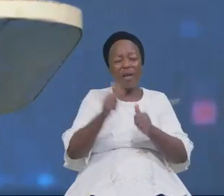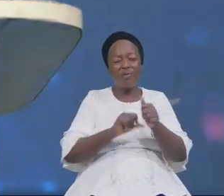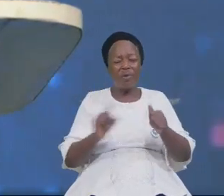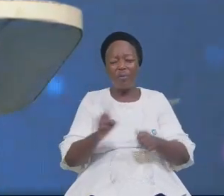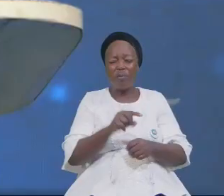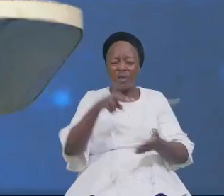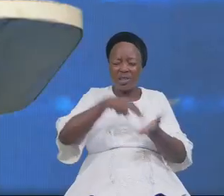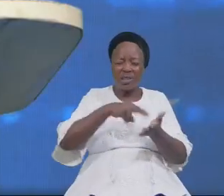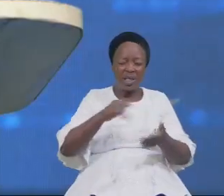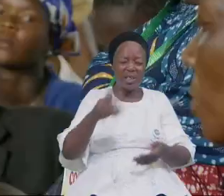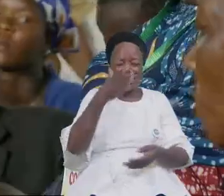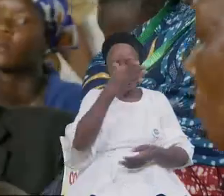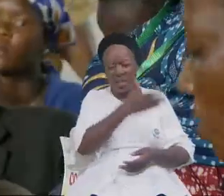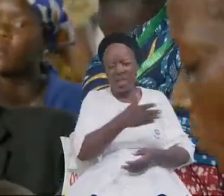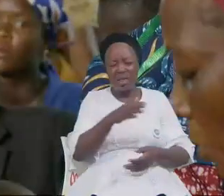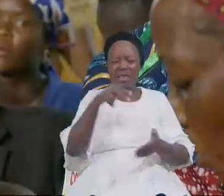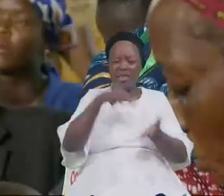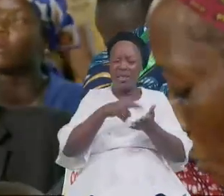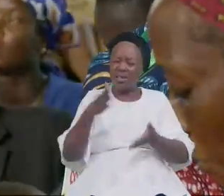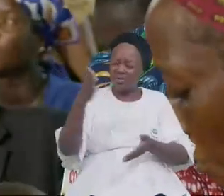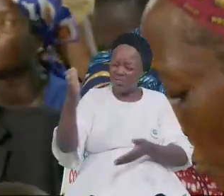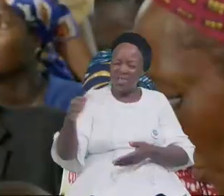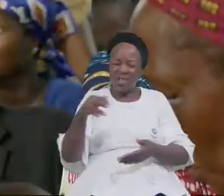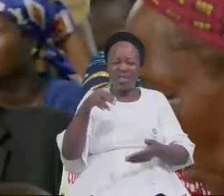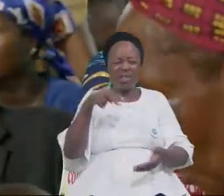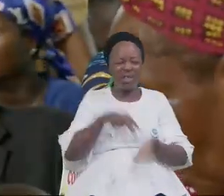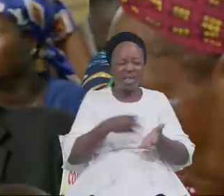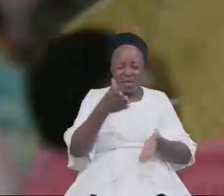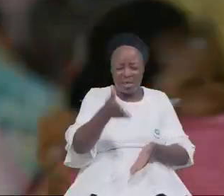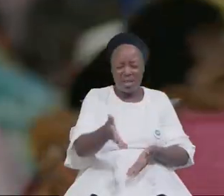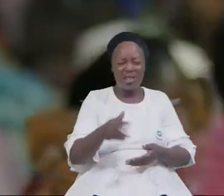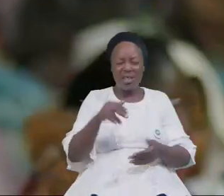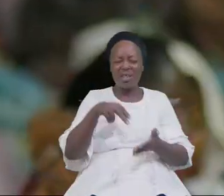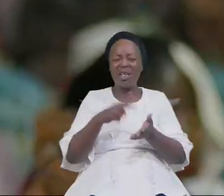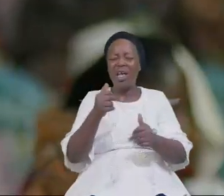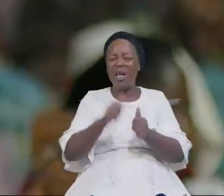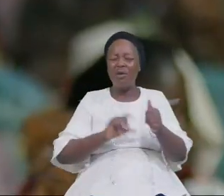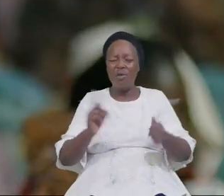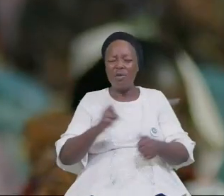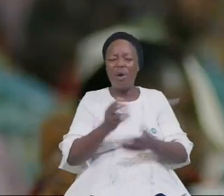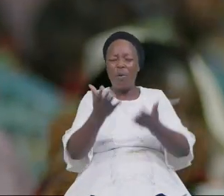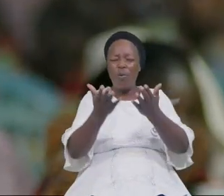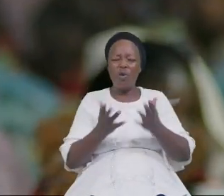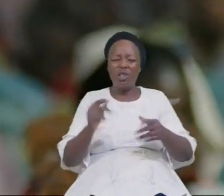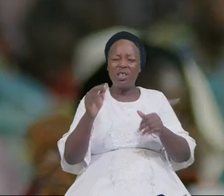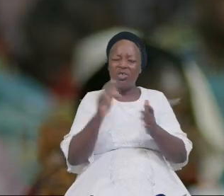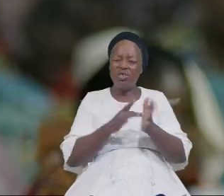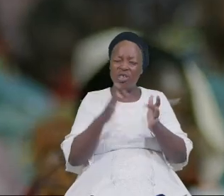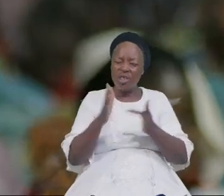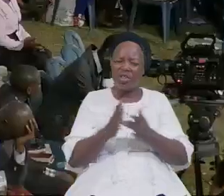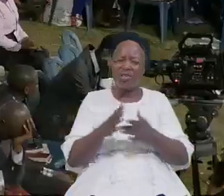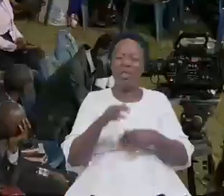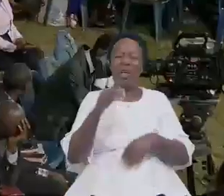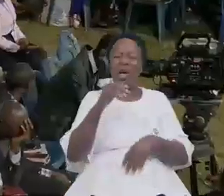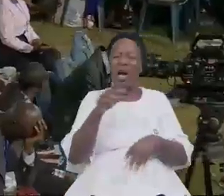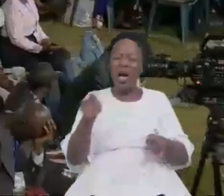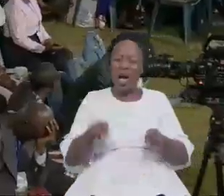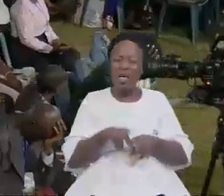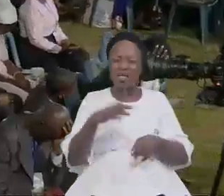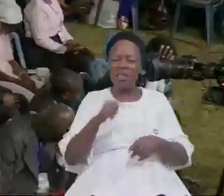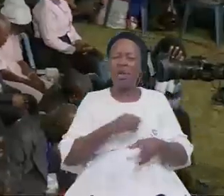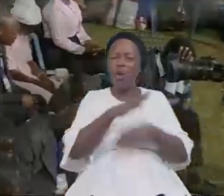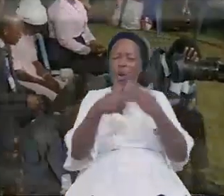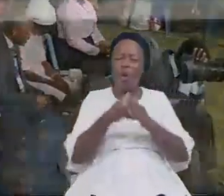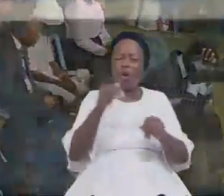standing there, standing here, standing everywhere, wanting Jesus at the all in all in